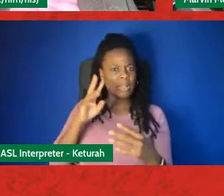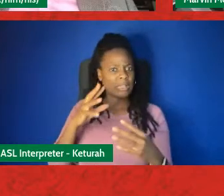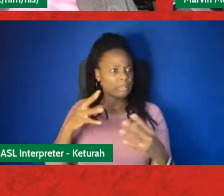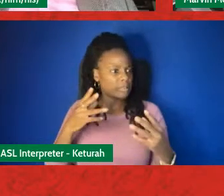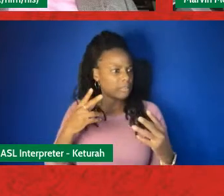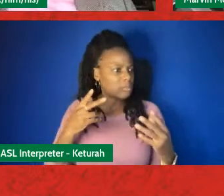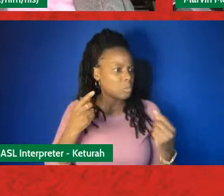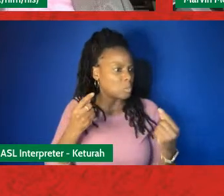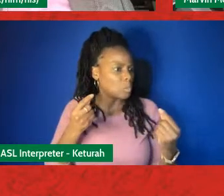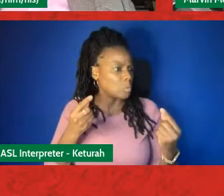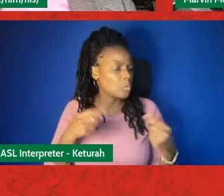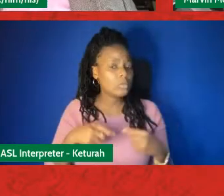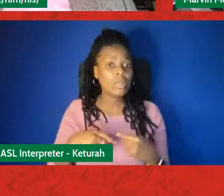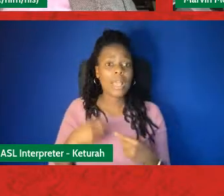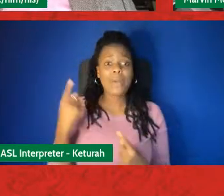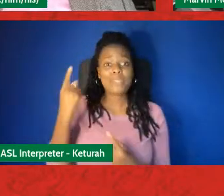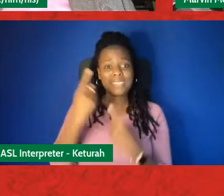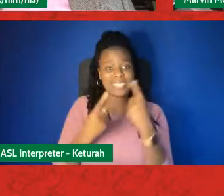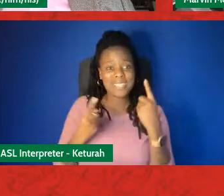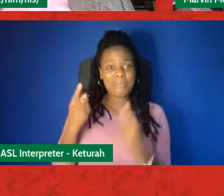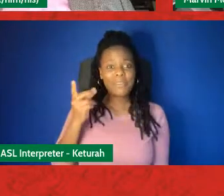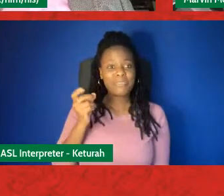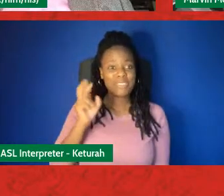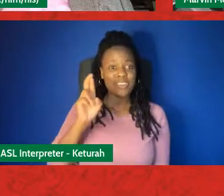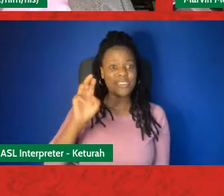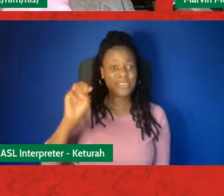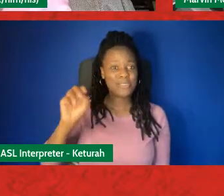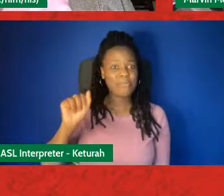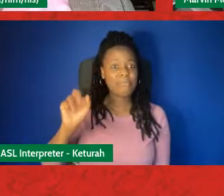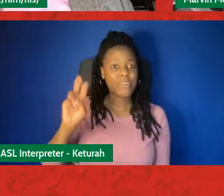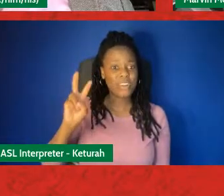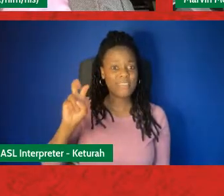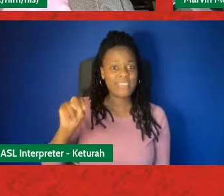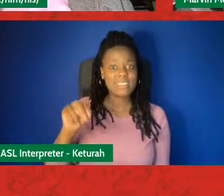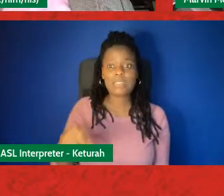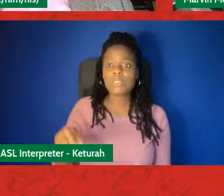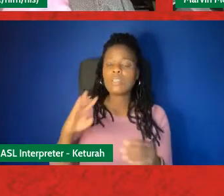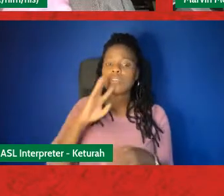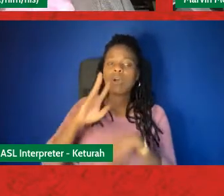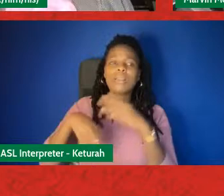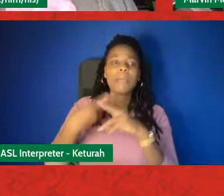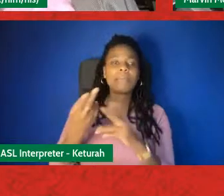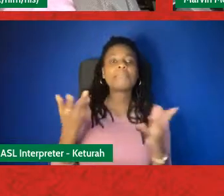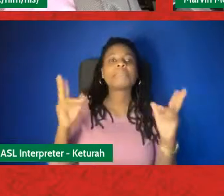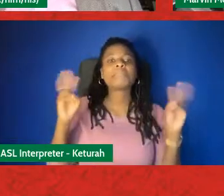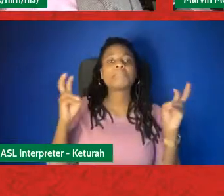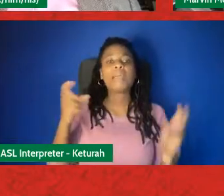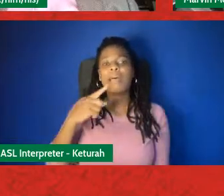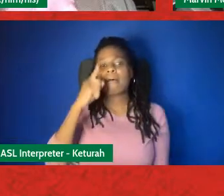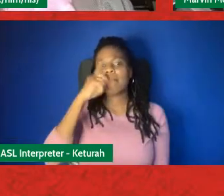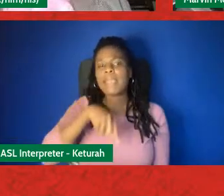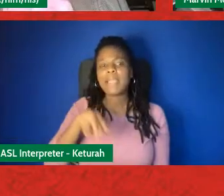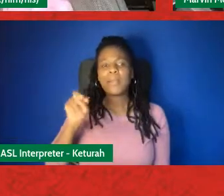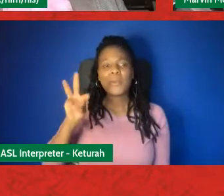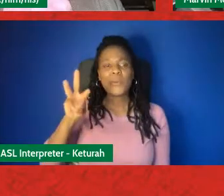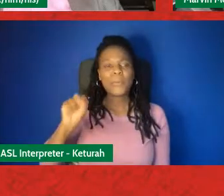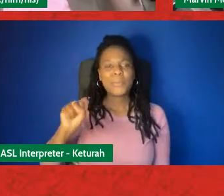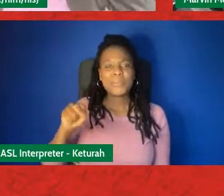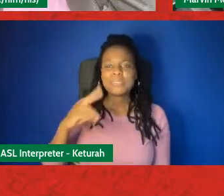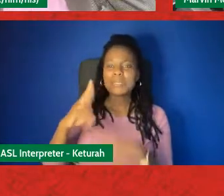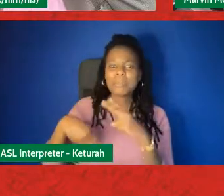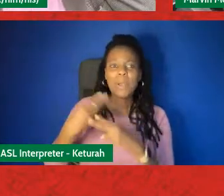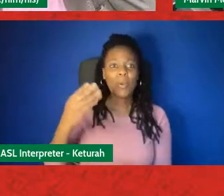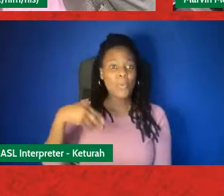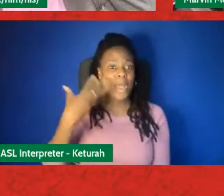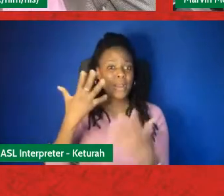thinking about when Dr. Marvin was talking about the fake news about white audiences,